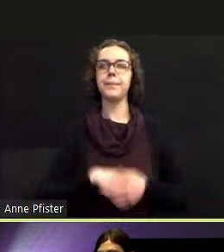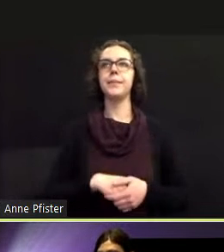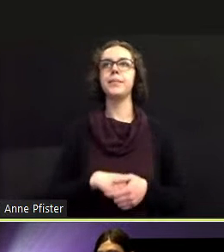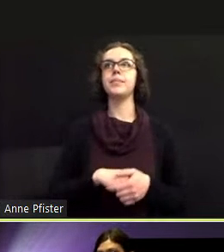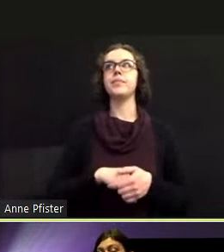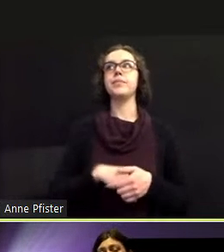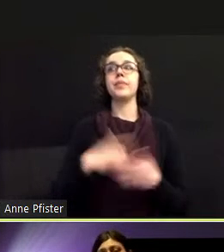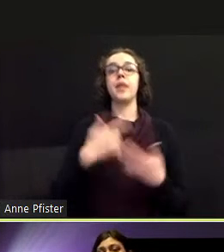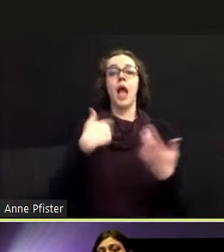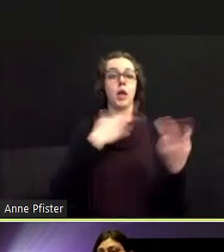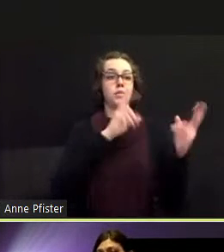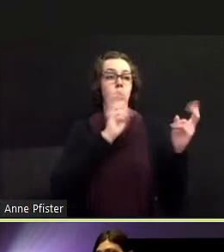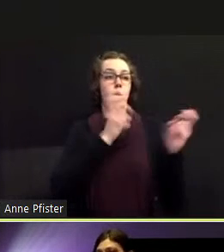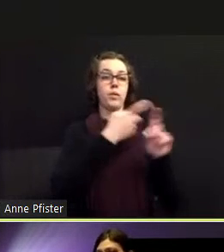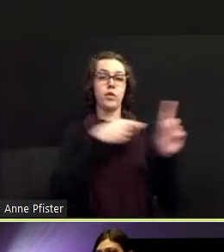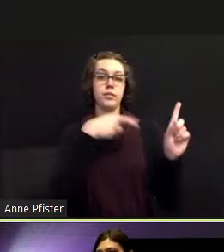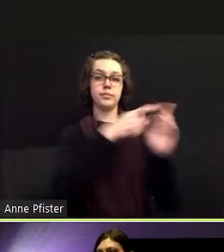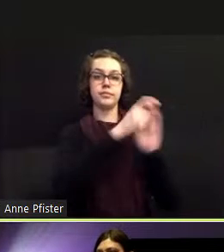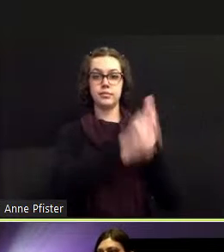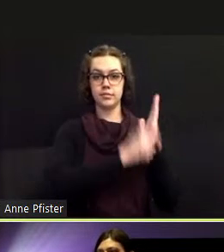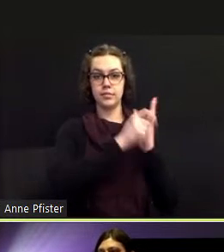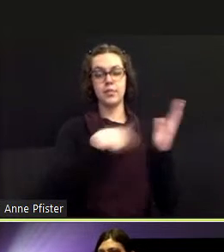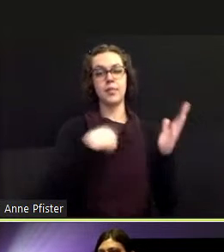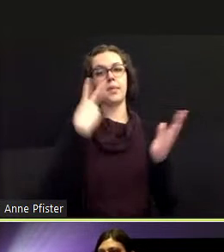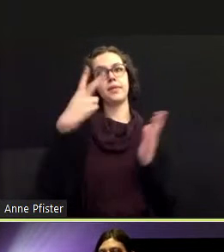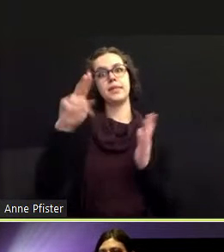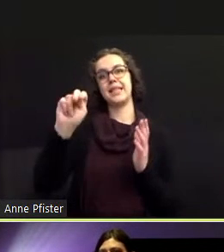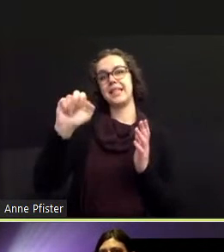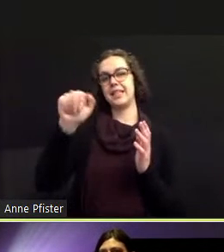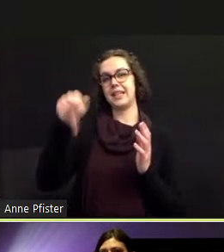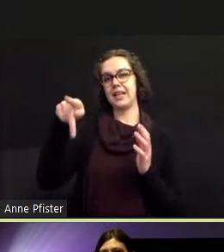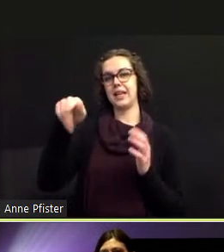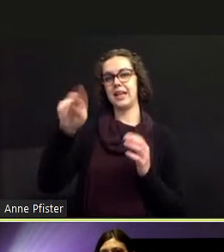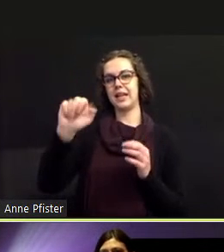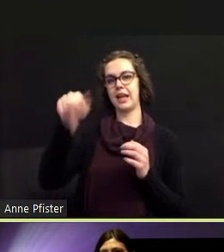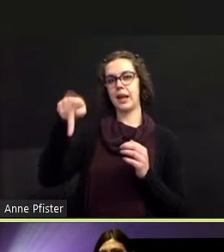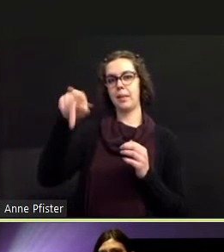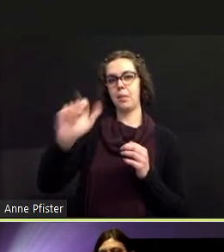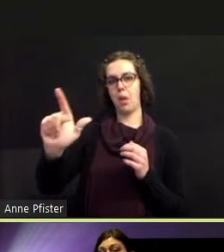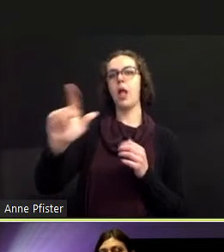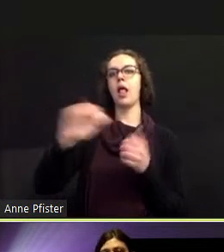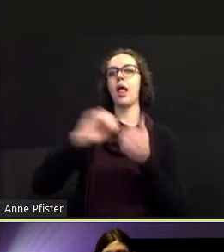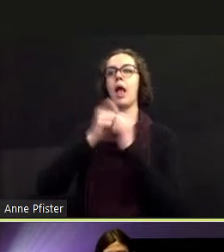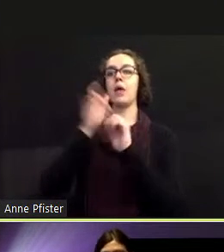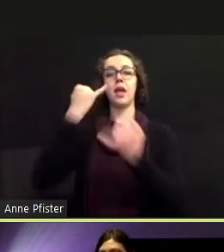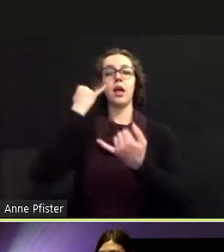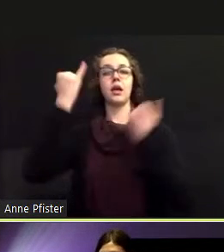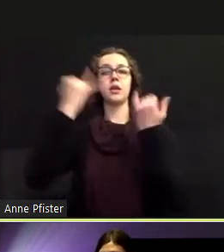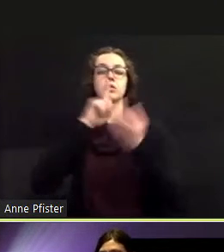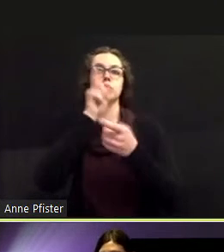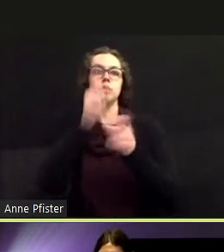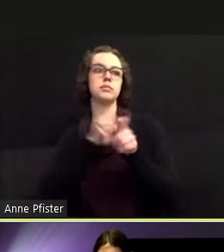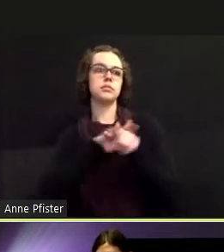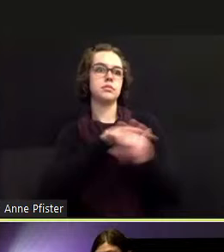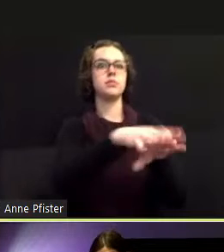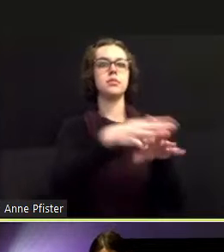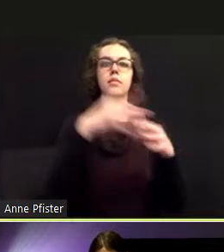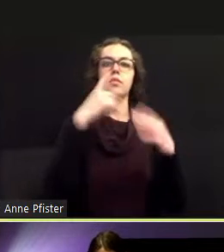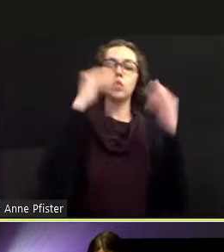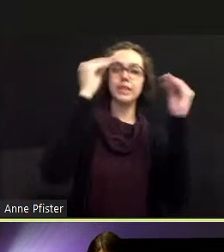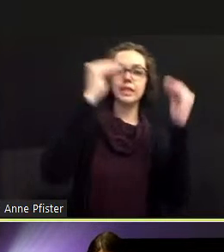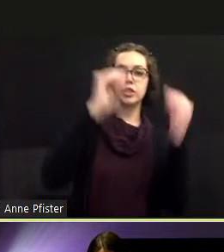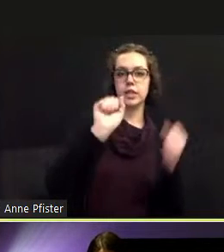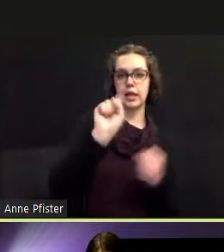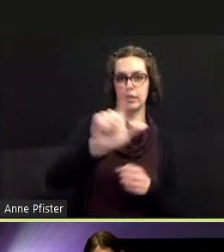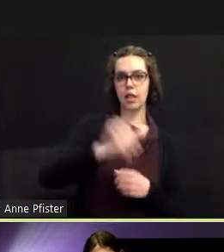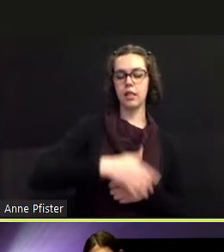et al. And I'll note that I've seen this in Nepal as well, certainly in terms of how these ideologies contribute to pedagogical practices in Nepali deaf schools